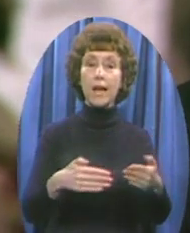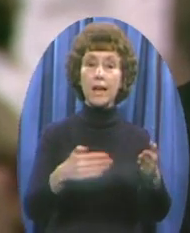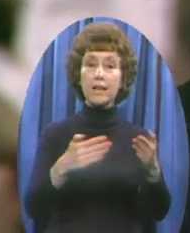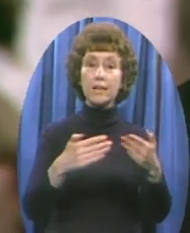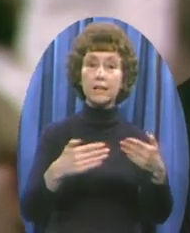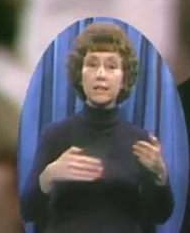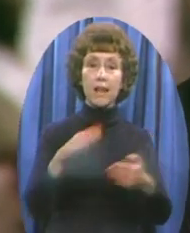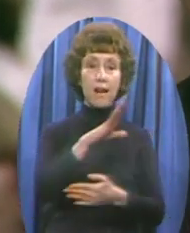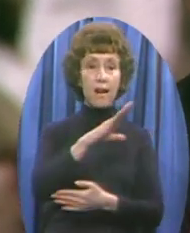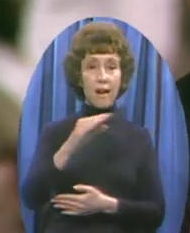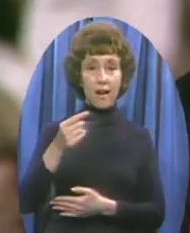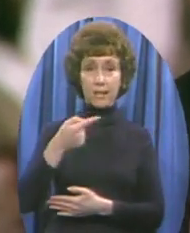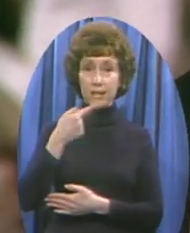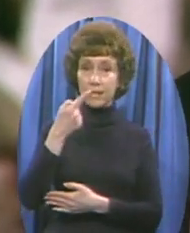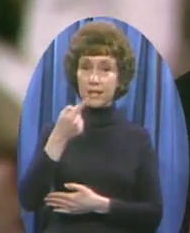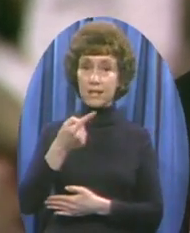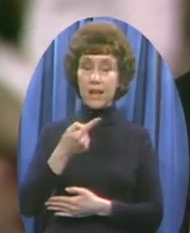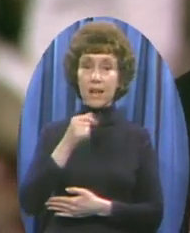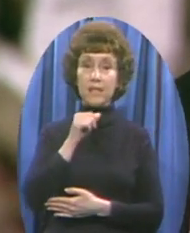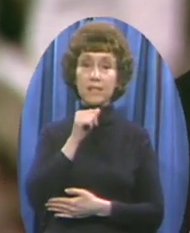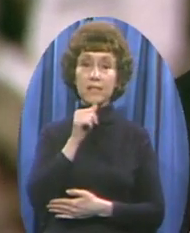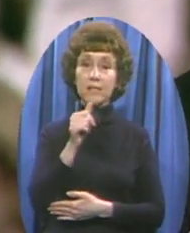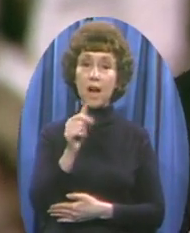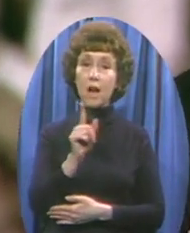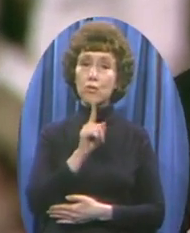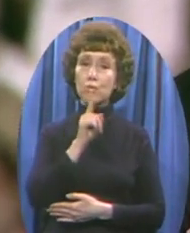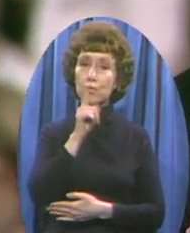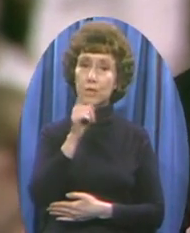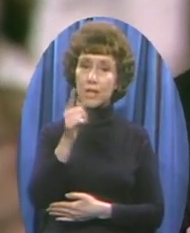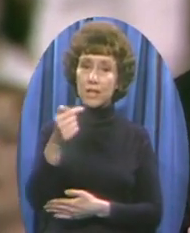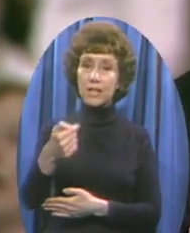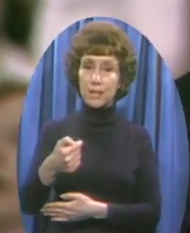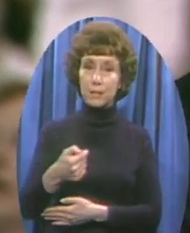ahead and say it isn't me.